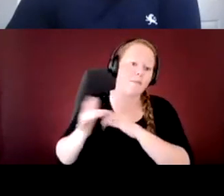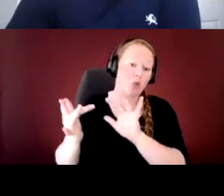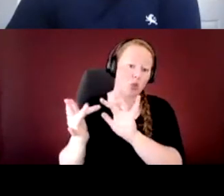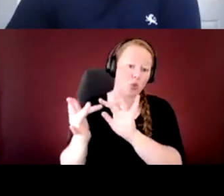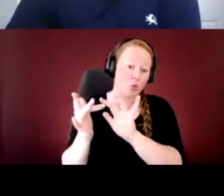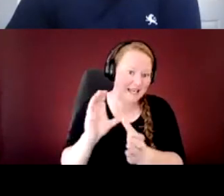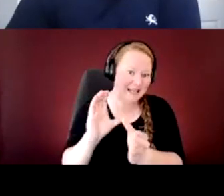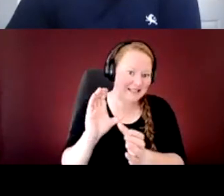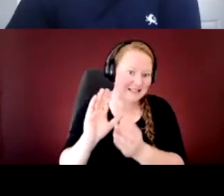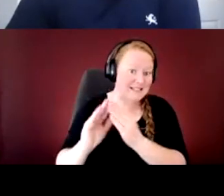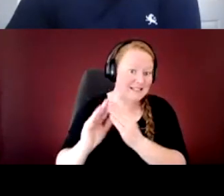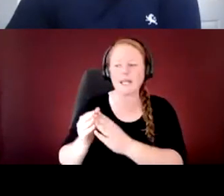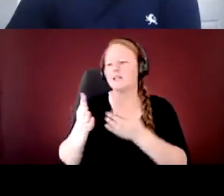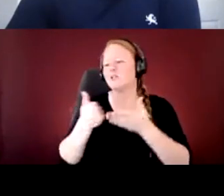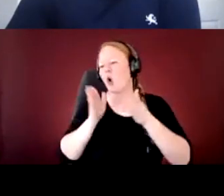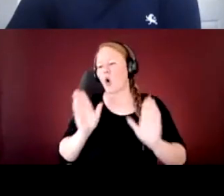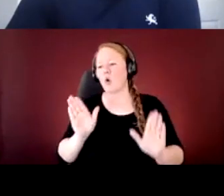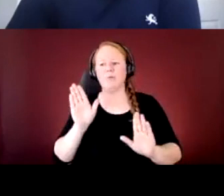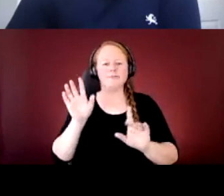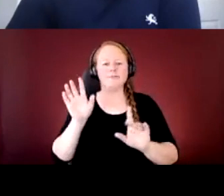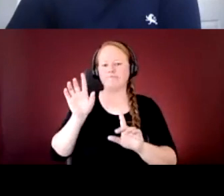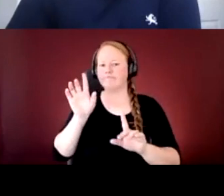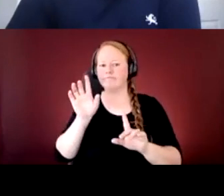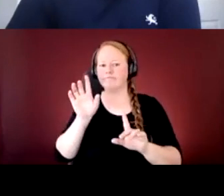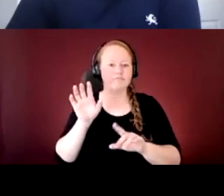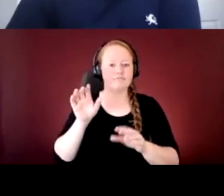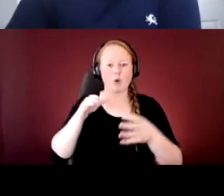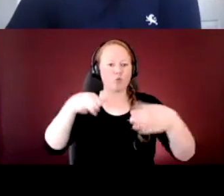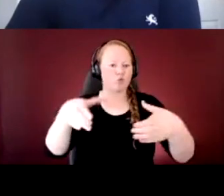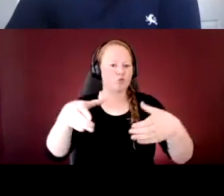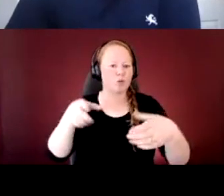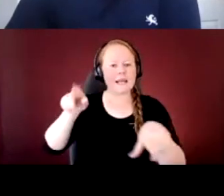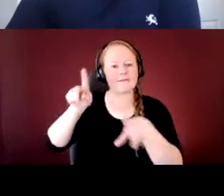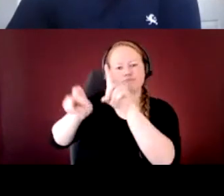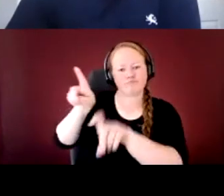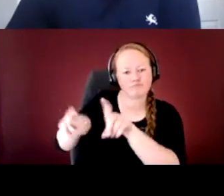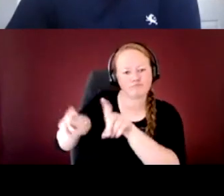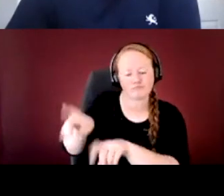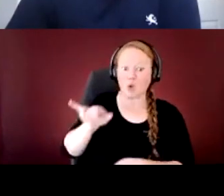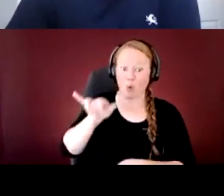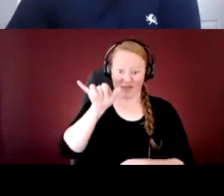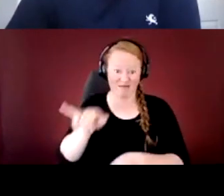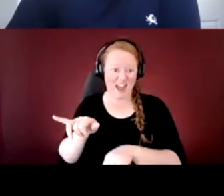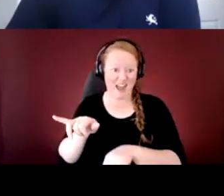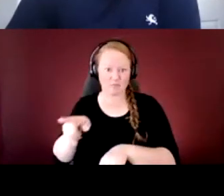basically an open forum question. And that survey is still open and accepting comments.